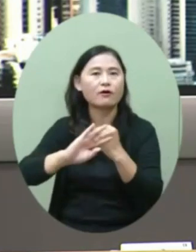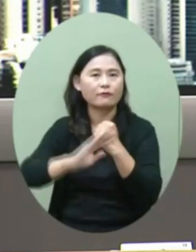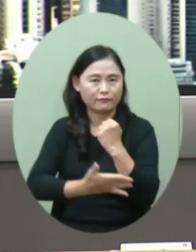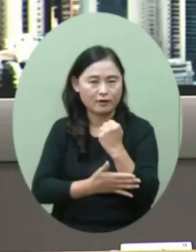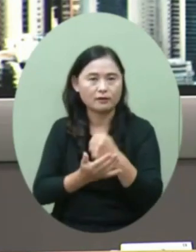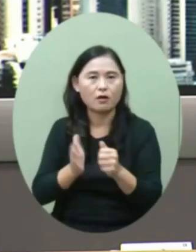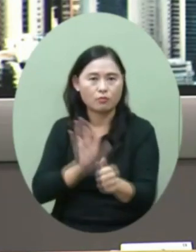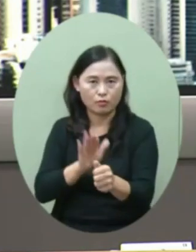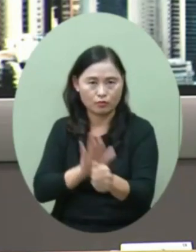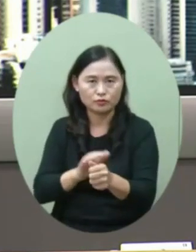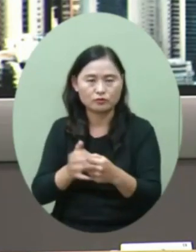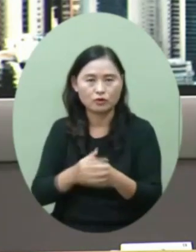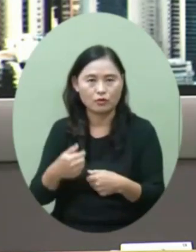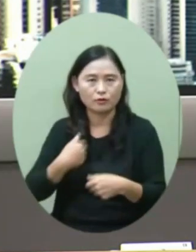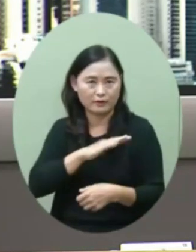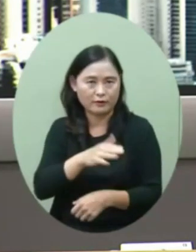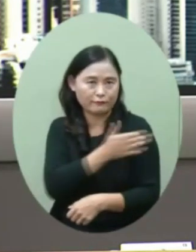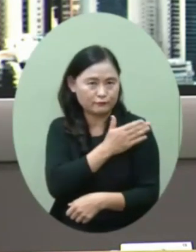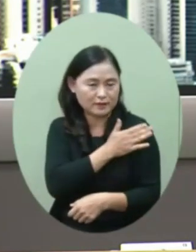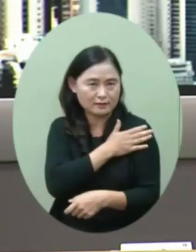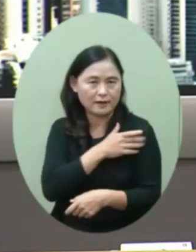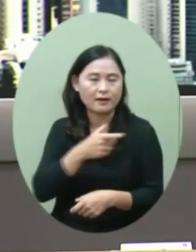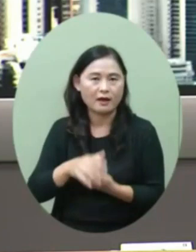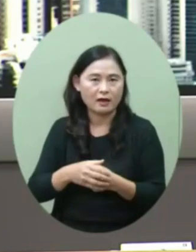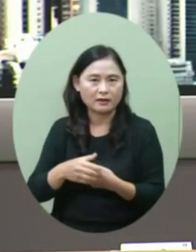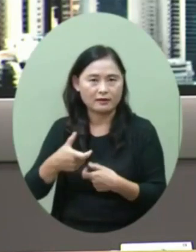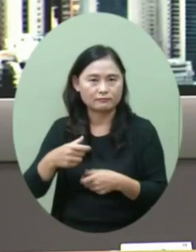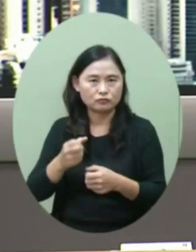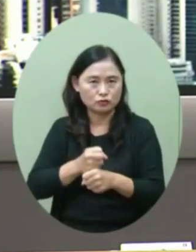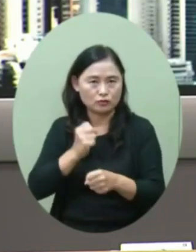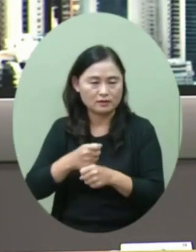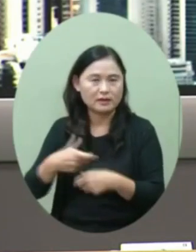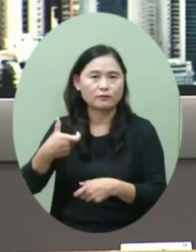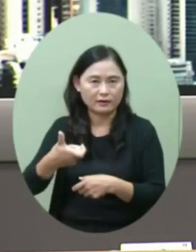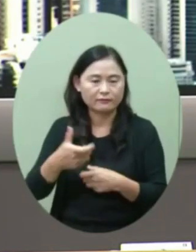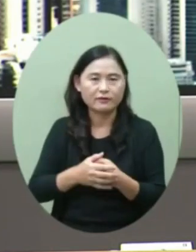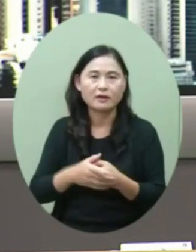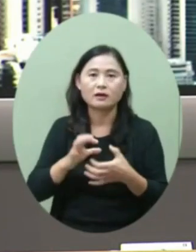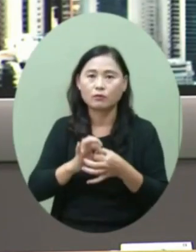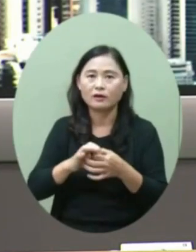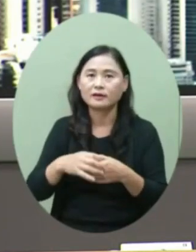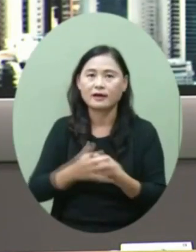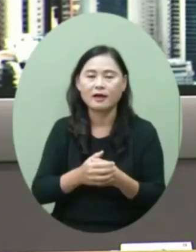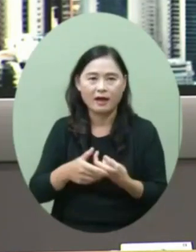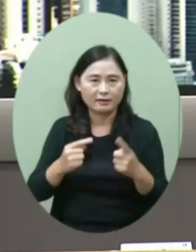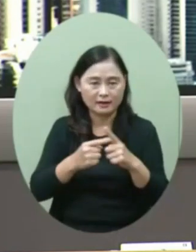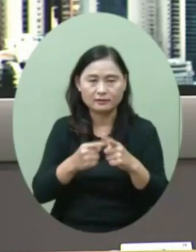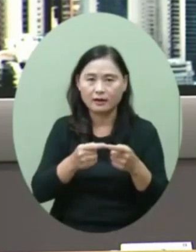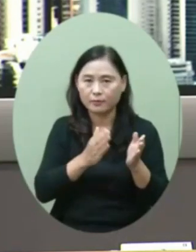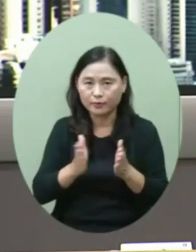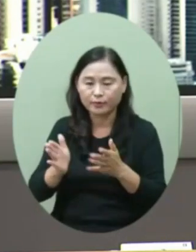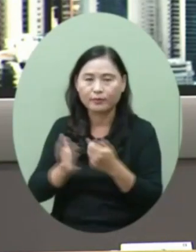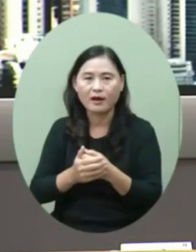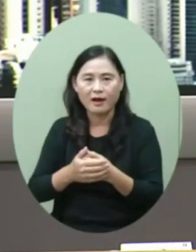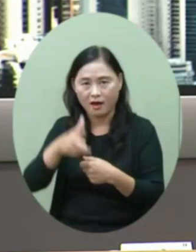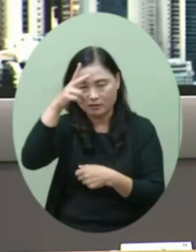the staff or the manpower to do the work. So the law, this law also makes sure that there is the